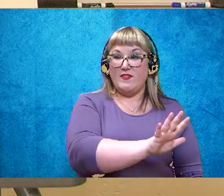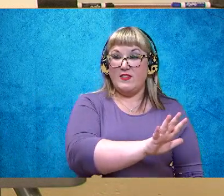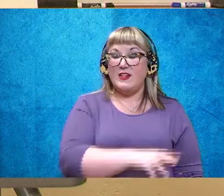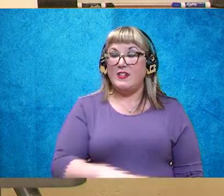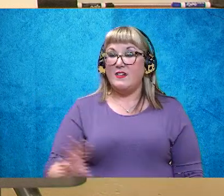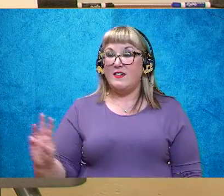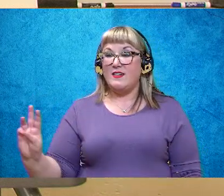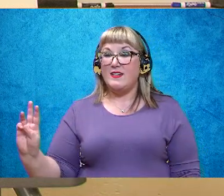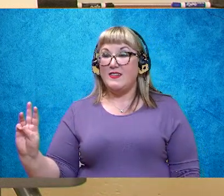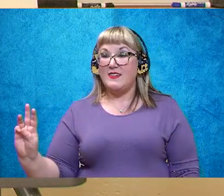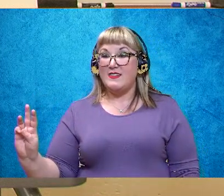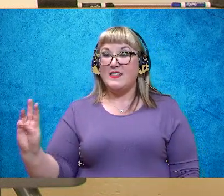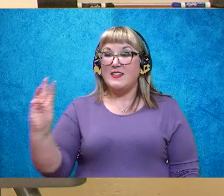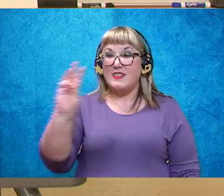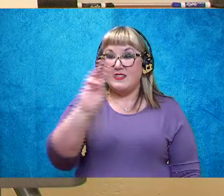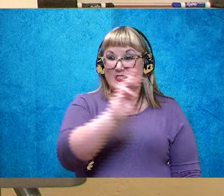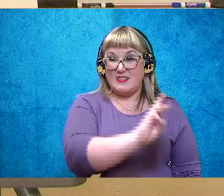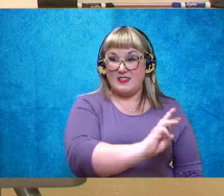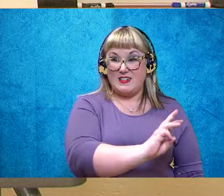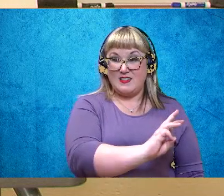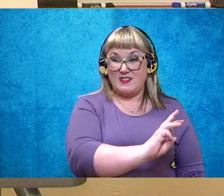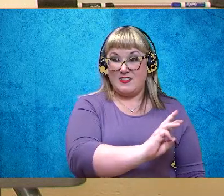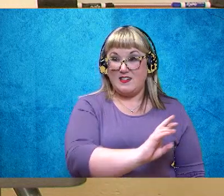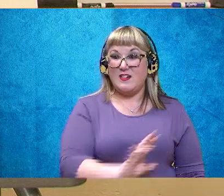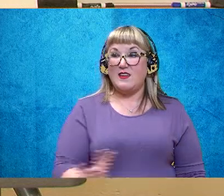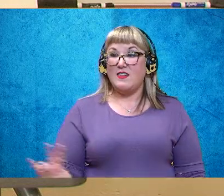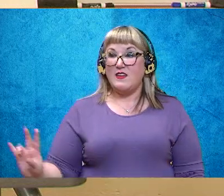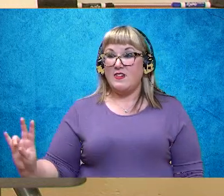5, 6,